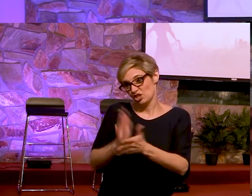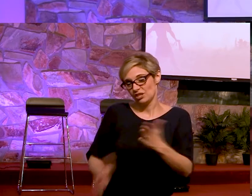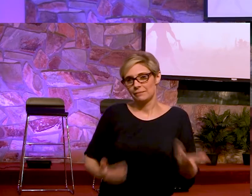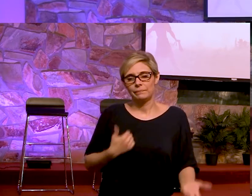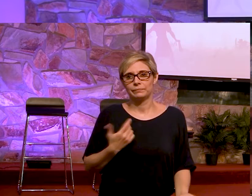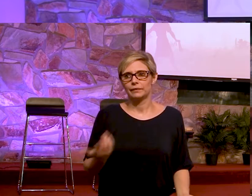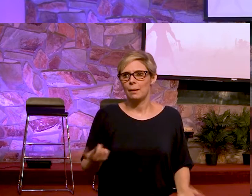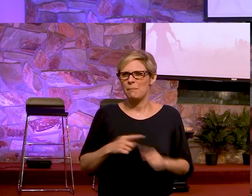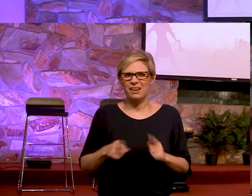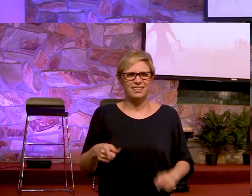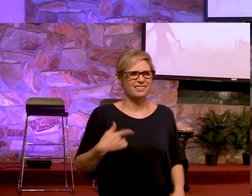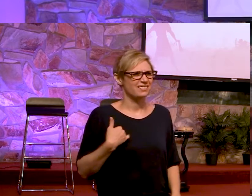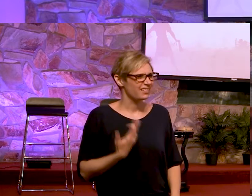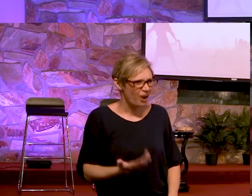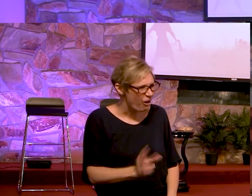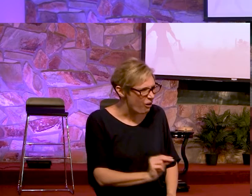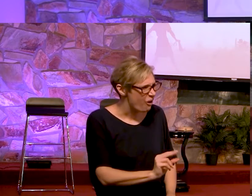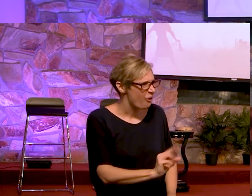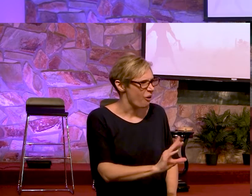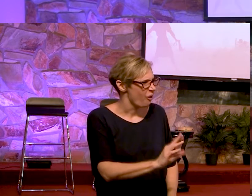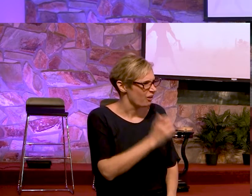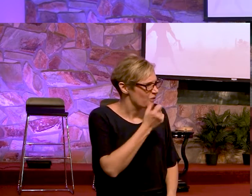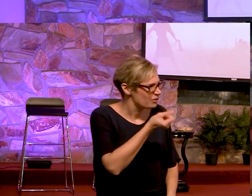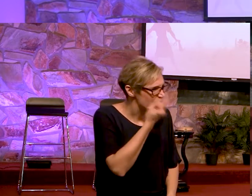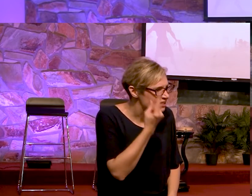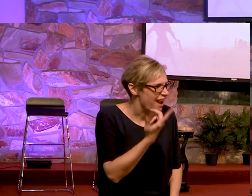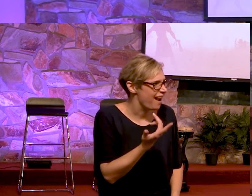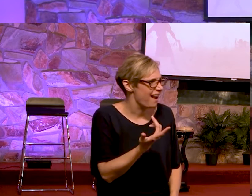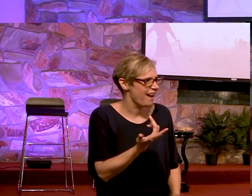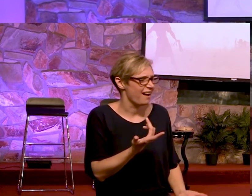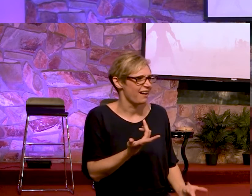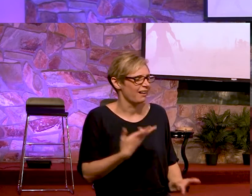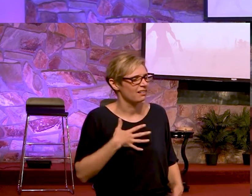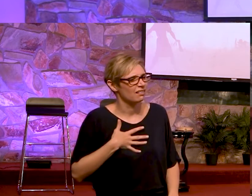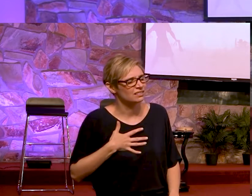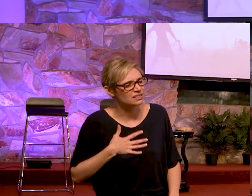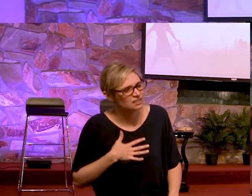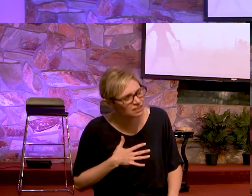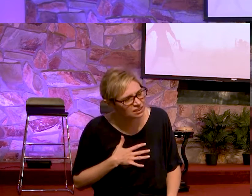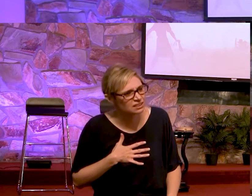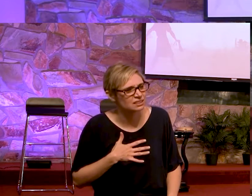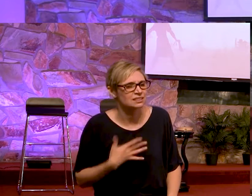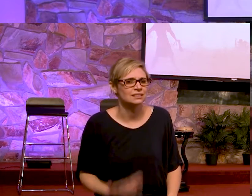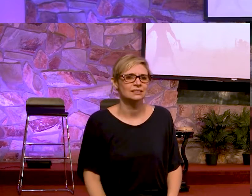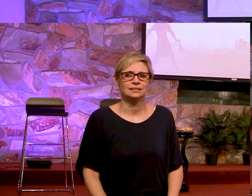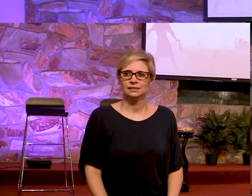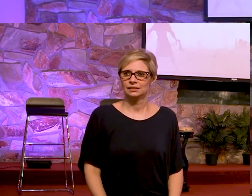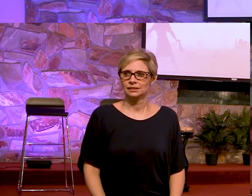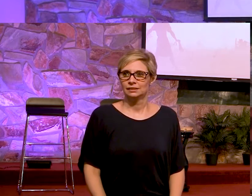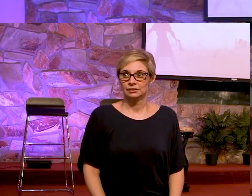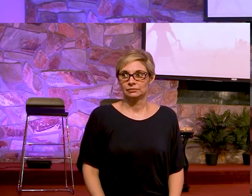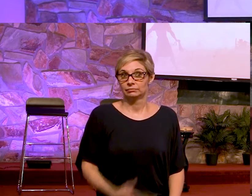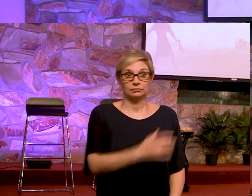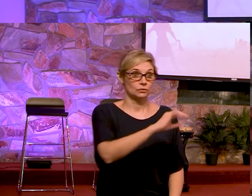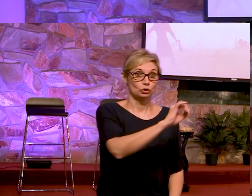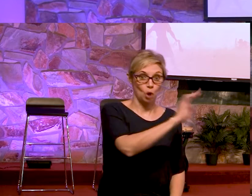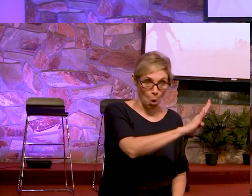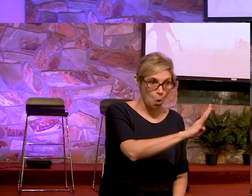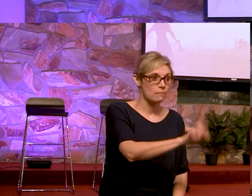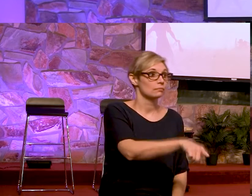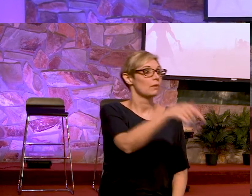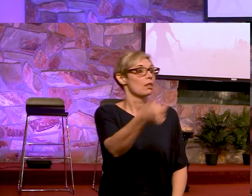discouraged because his friends couldn't understand what he was going through. Not just Job,